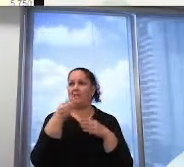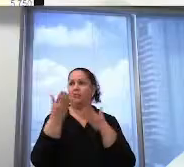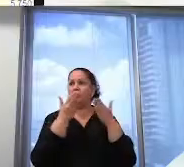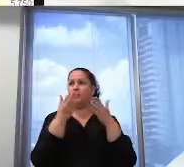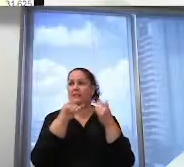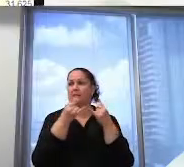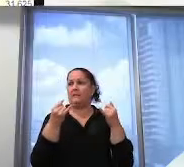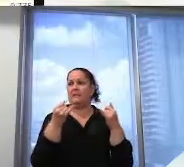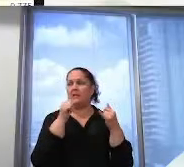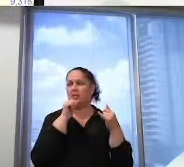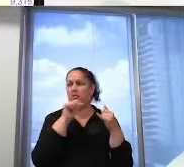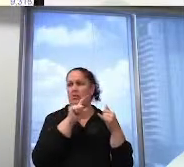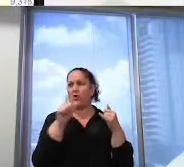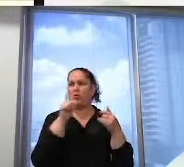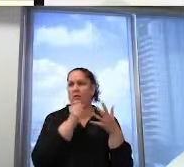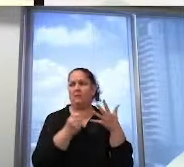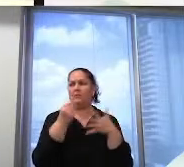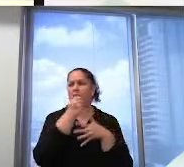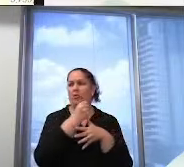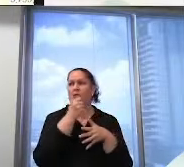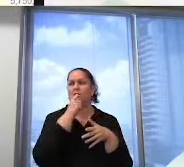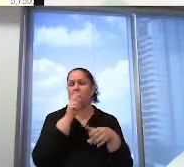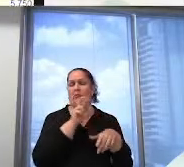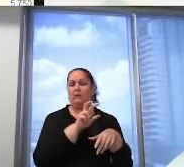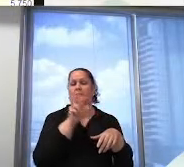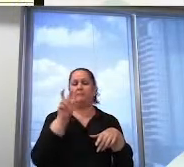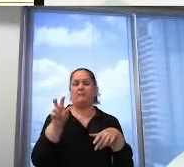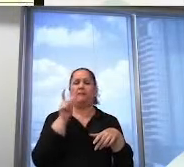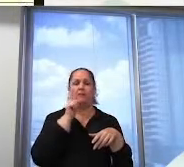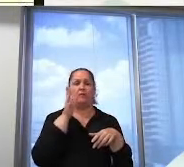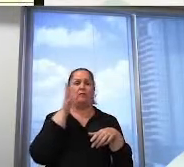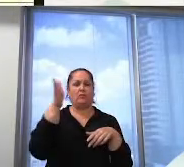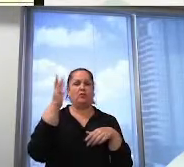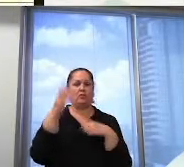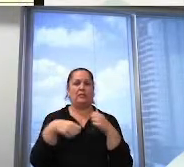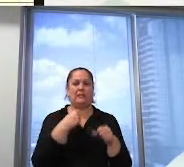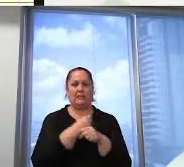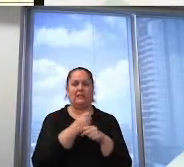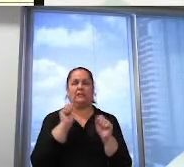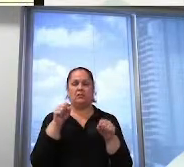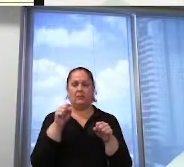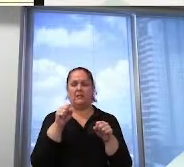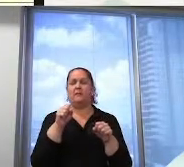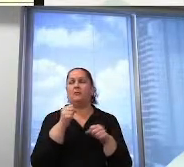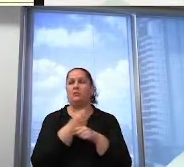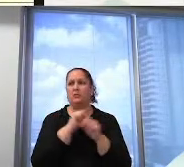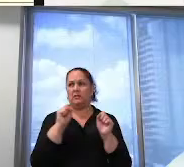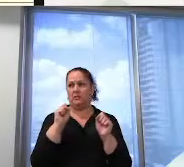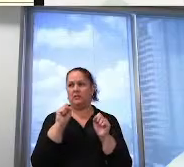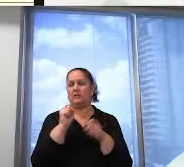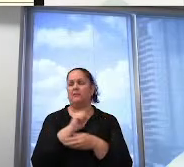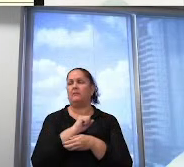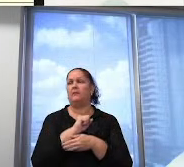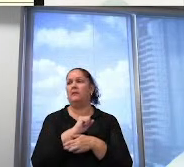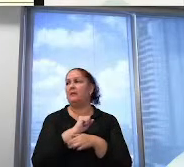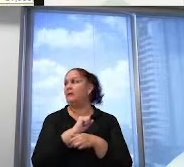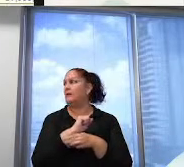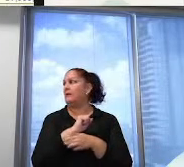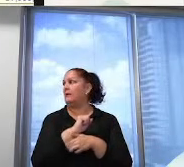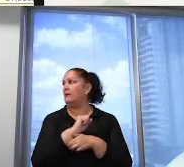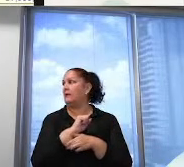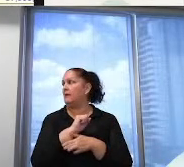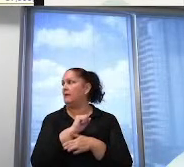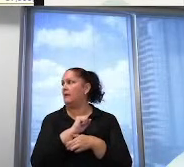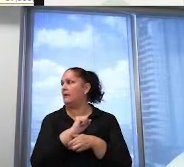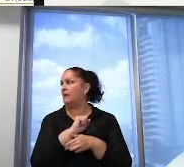of service lines are not all of them on their priority, so we're allocating funds for future years to be able to execute because there's a significant